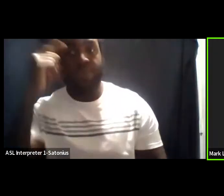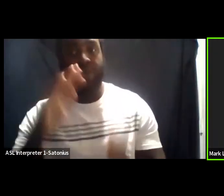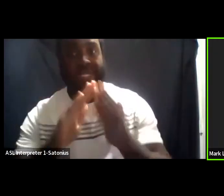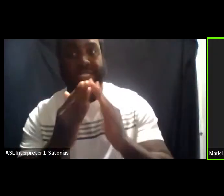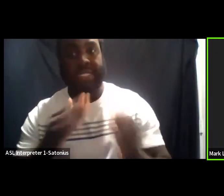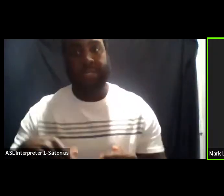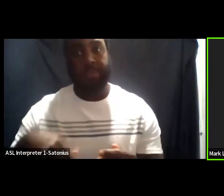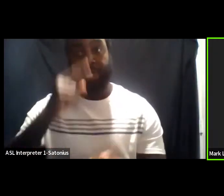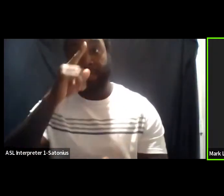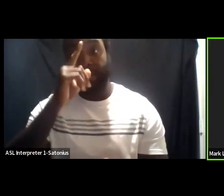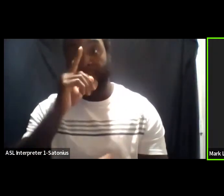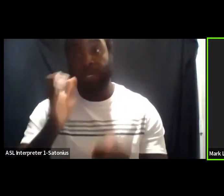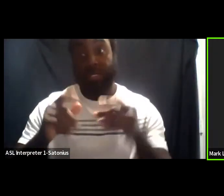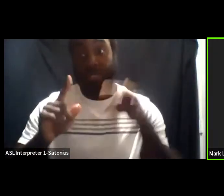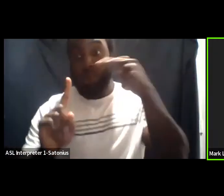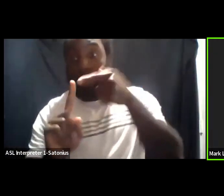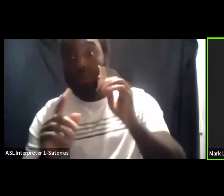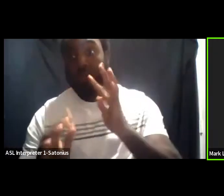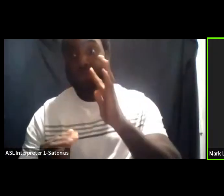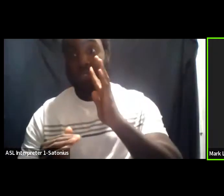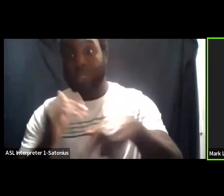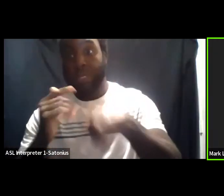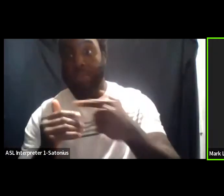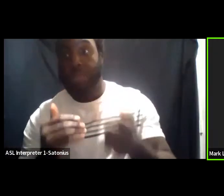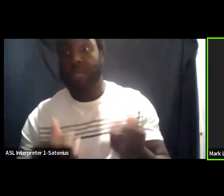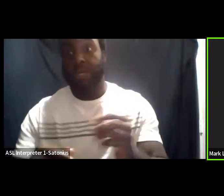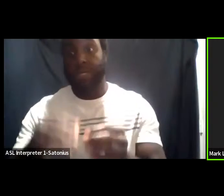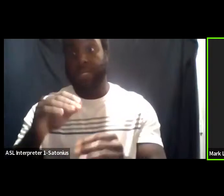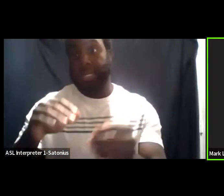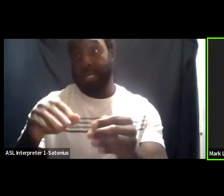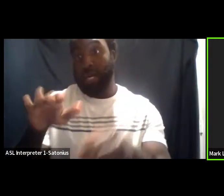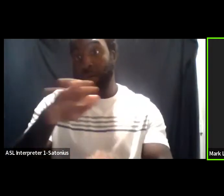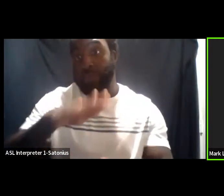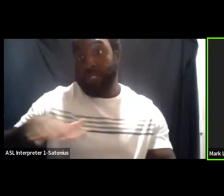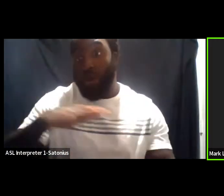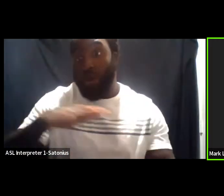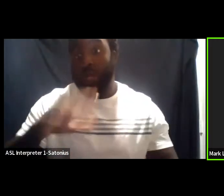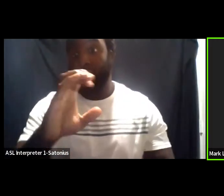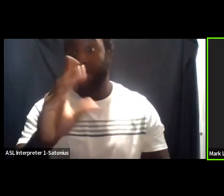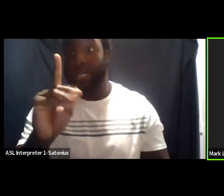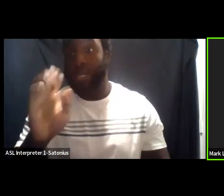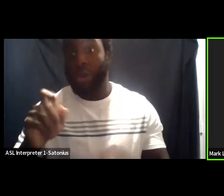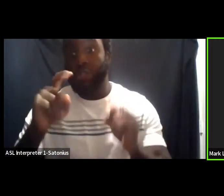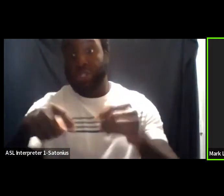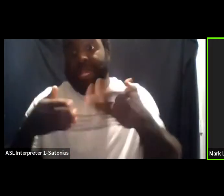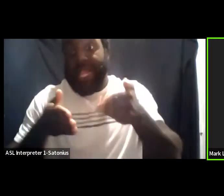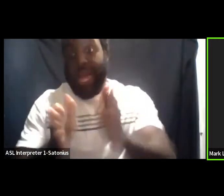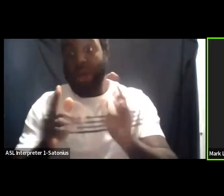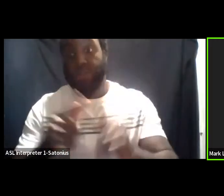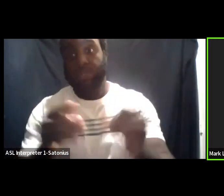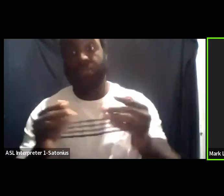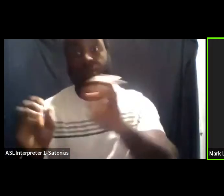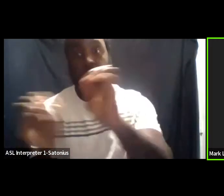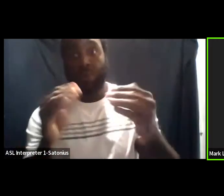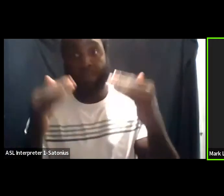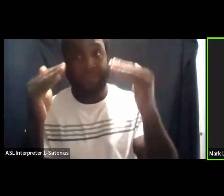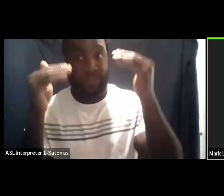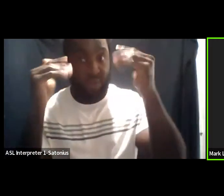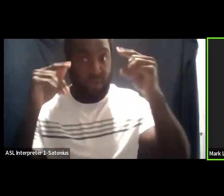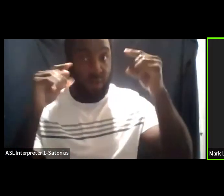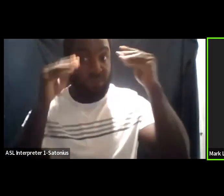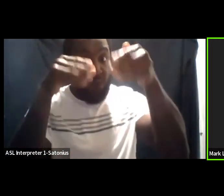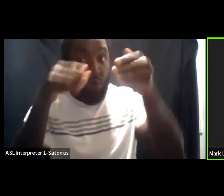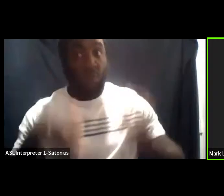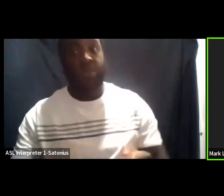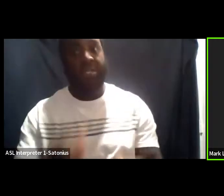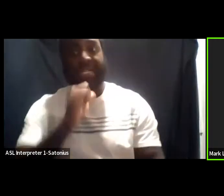goals we're talking about tonight, the zoning code should enable you to move forward. It shouldn't be an obstacle. That's clearly true when it